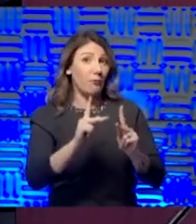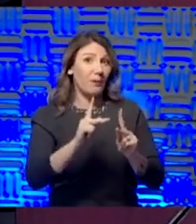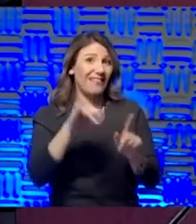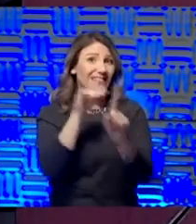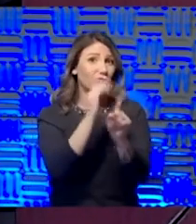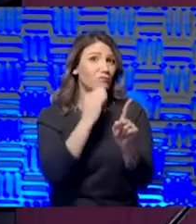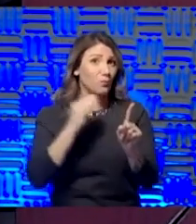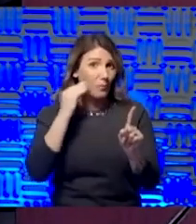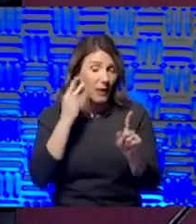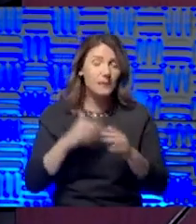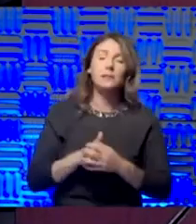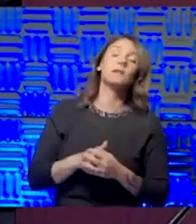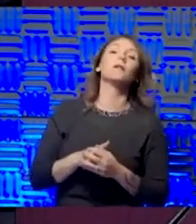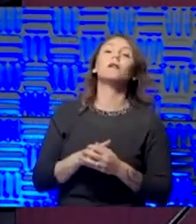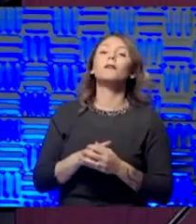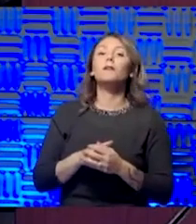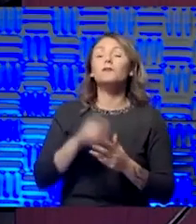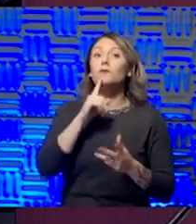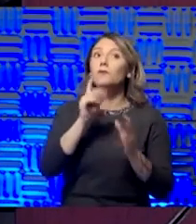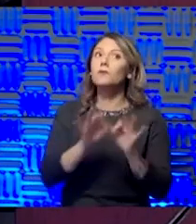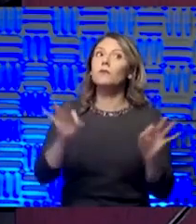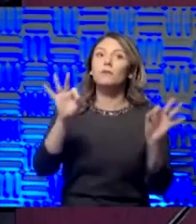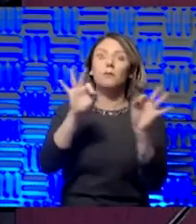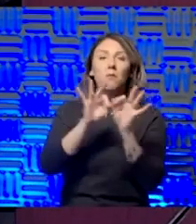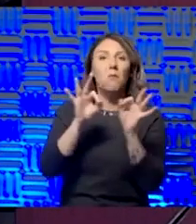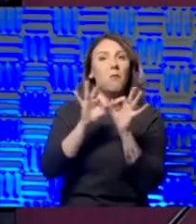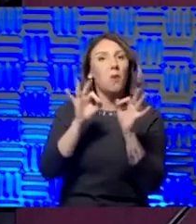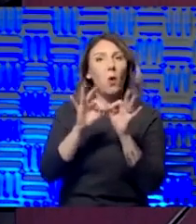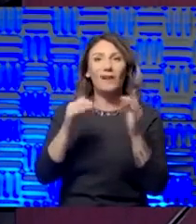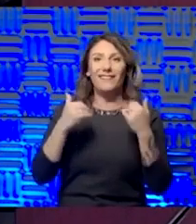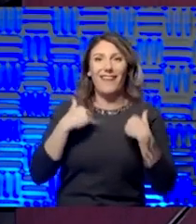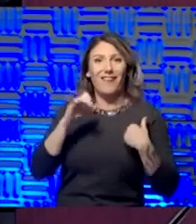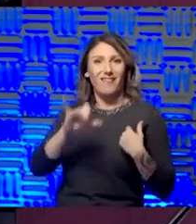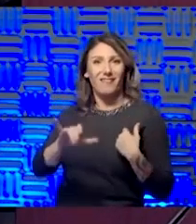it's really important to have the contact tracing. I know Kansas is trying to